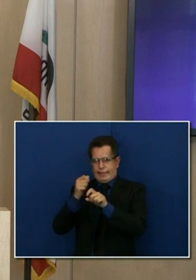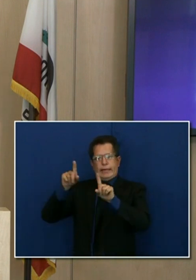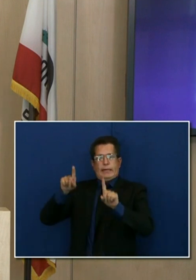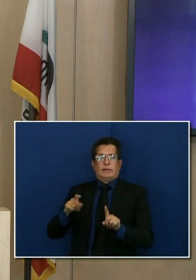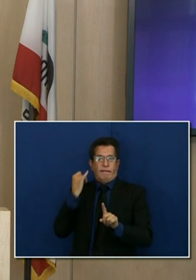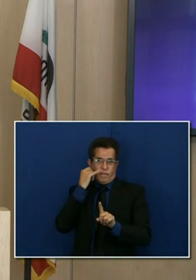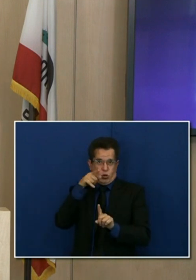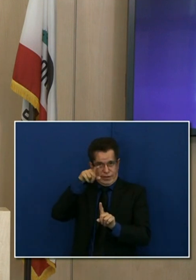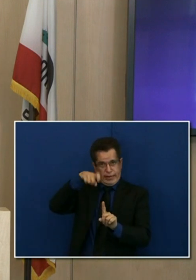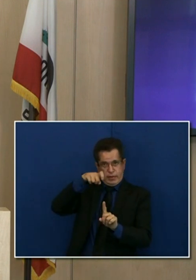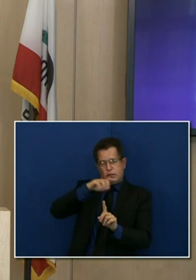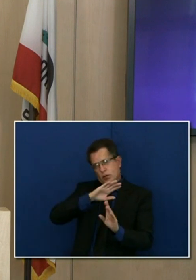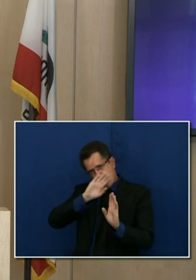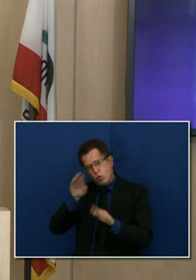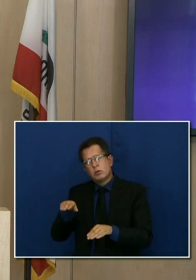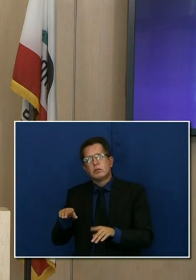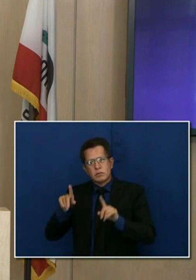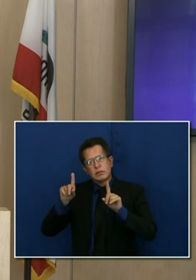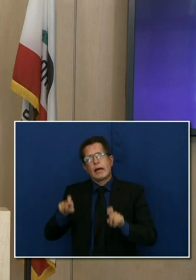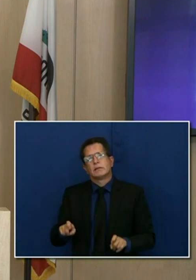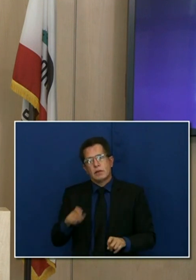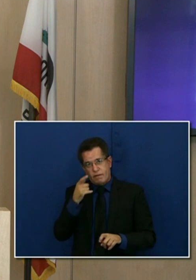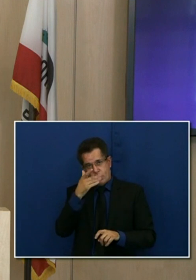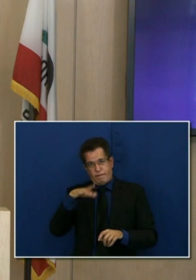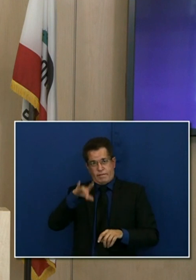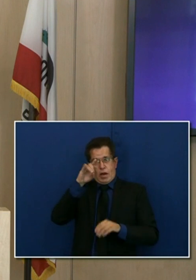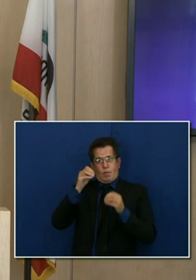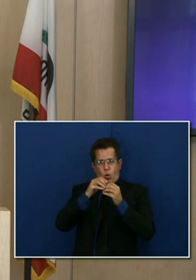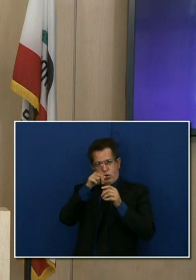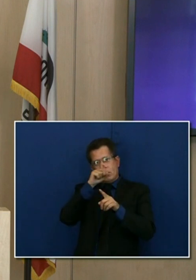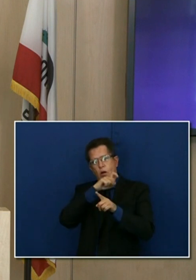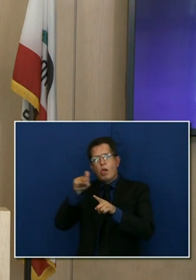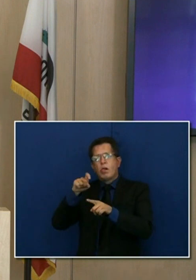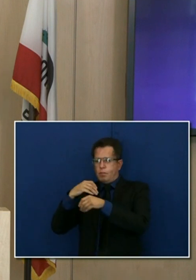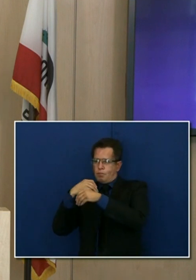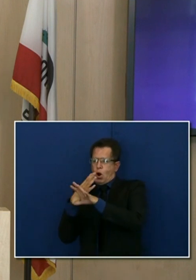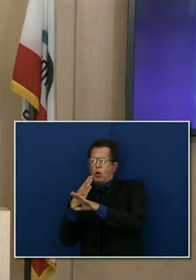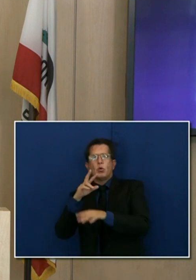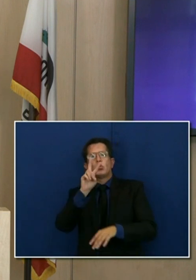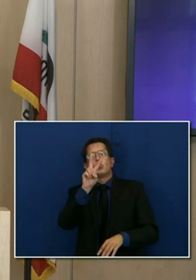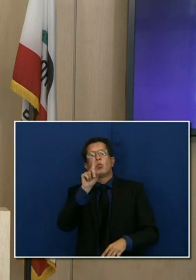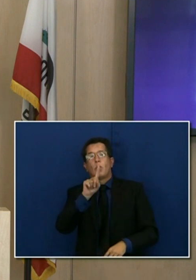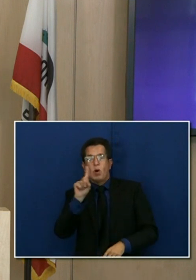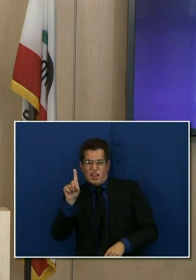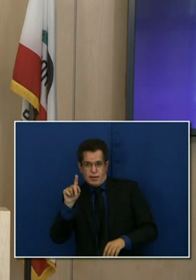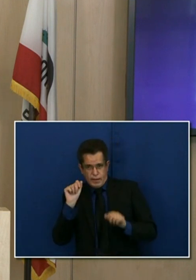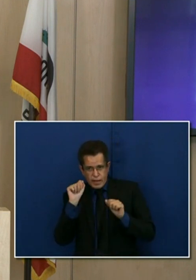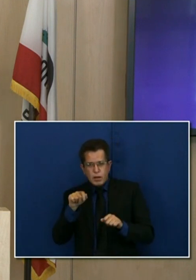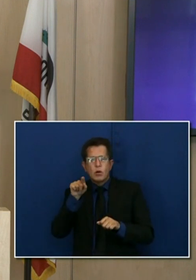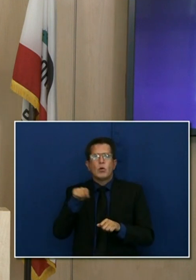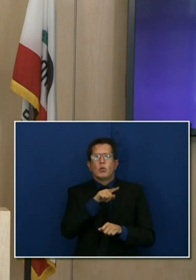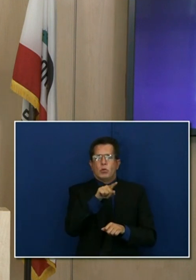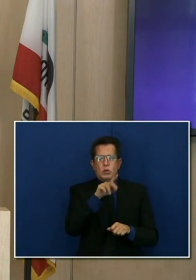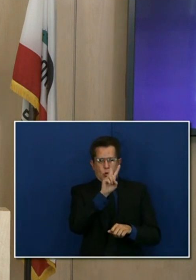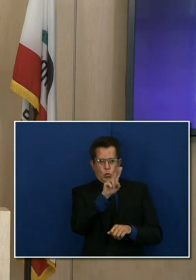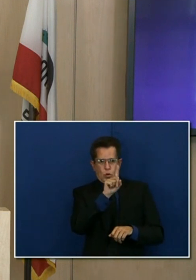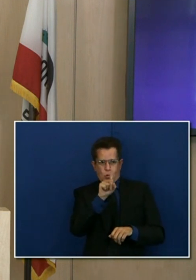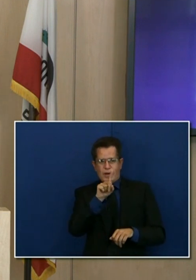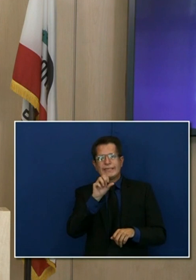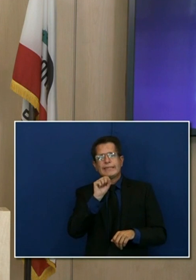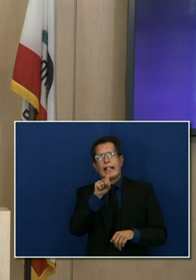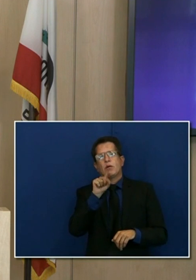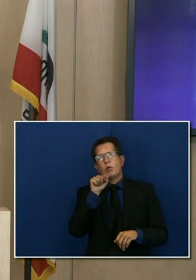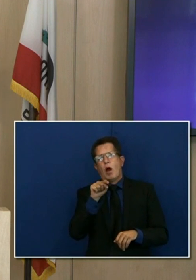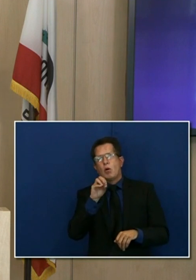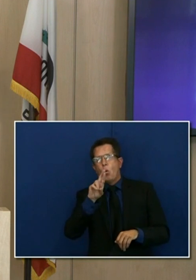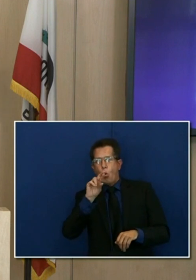like to get a test. If you'd like more information on those, you can call 211 or visit their website, 211sandiego.org, or